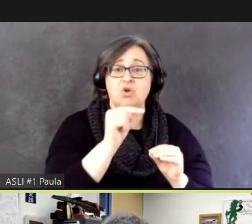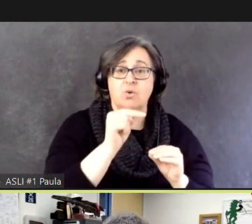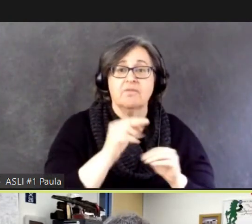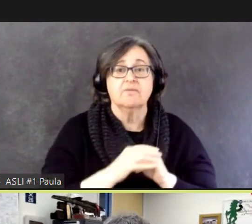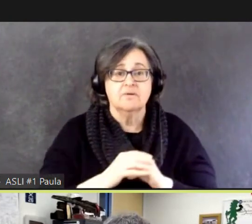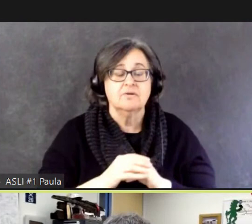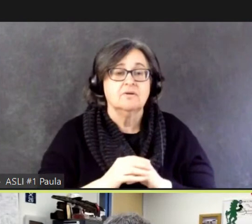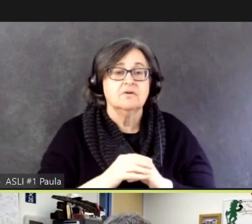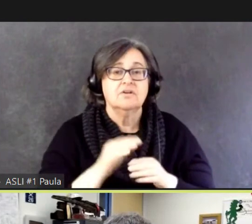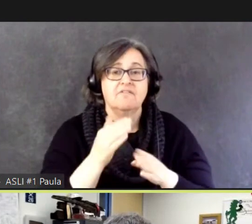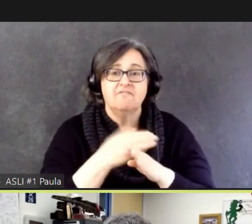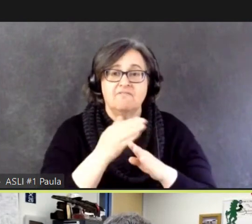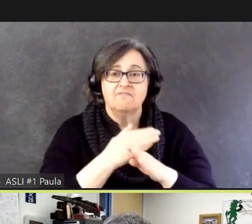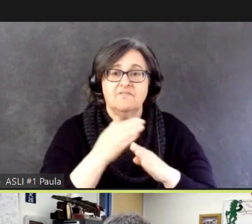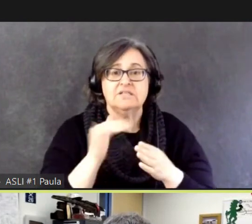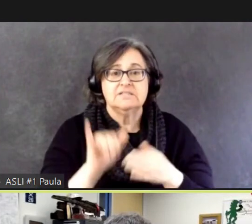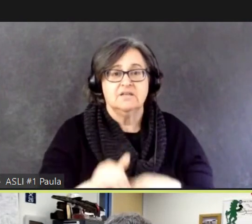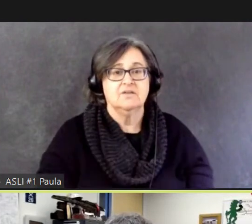slide.